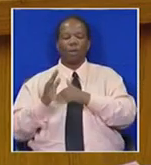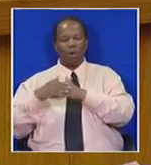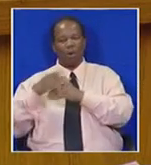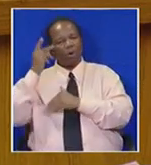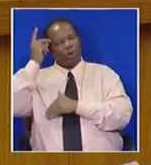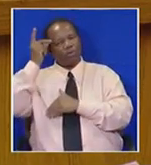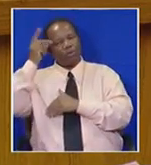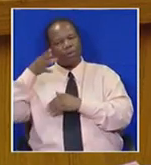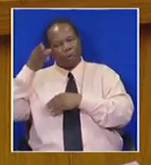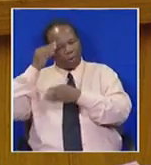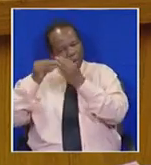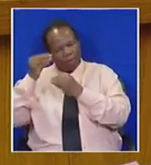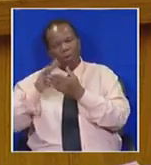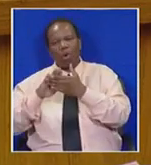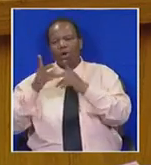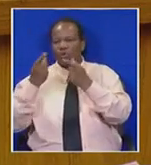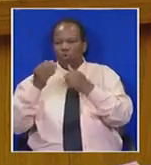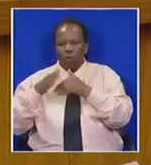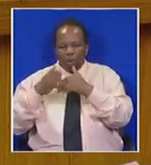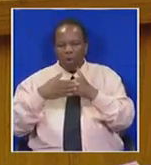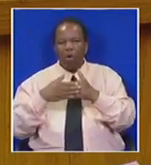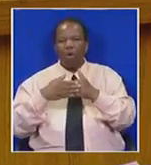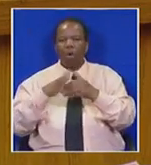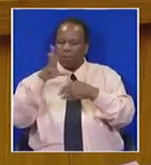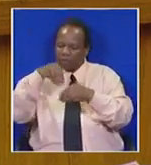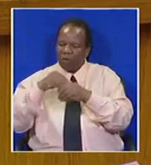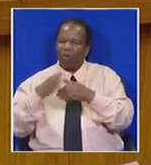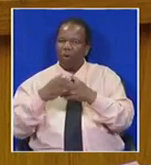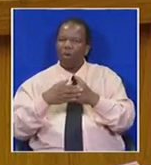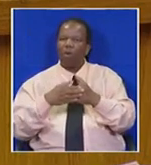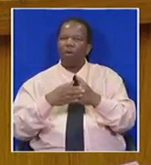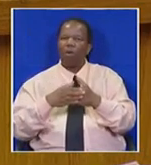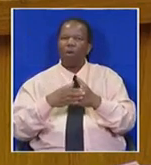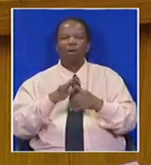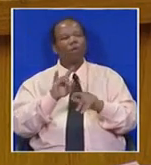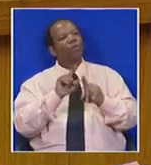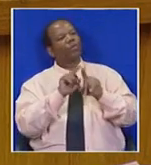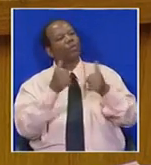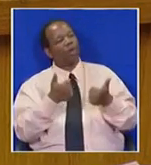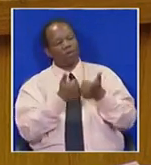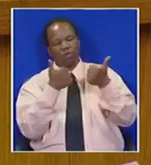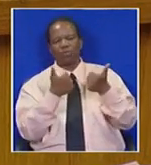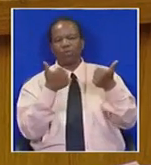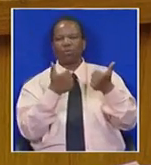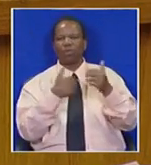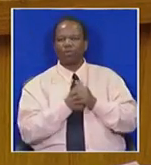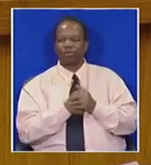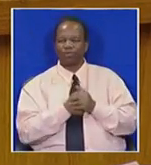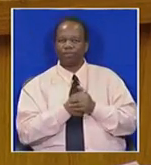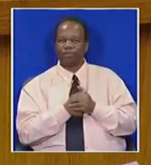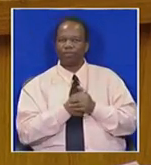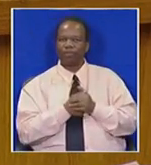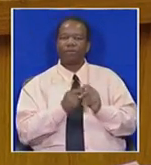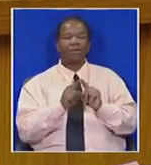to learn more, to do more, and become more, then you are indeed on the right path. Our potential as a